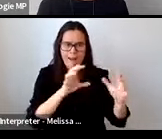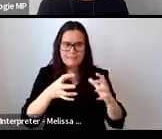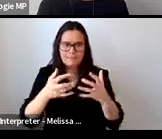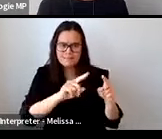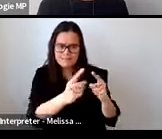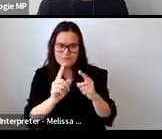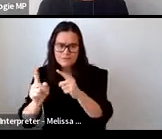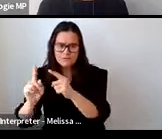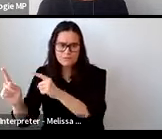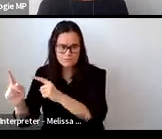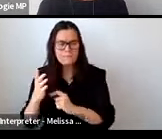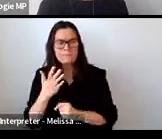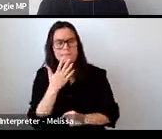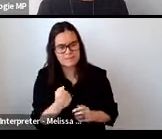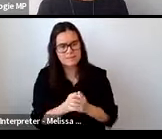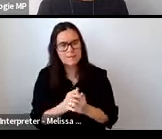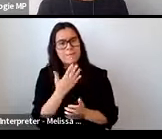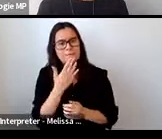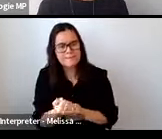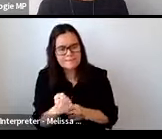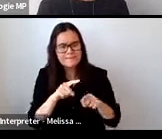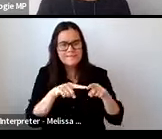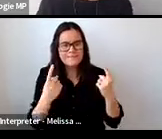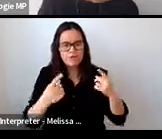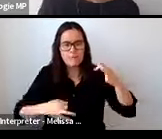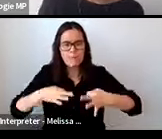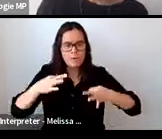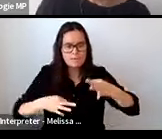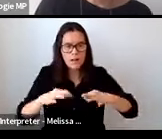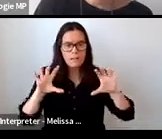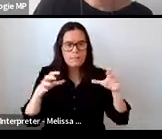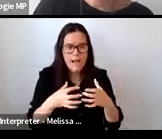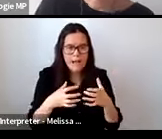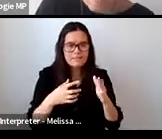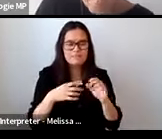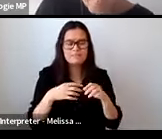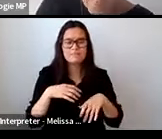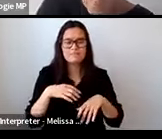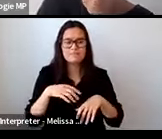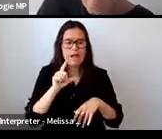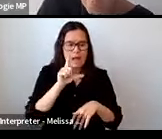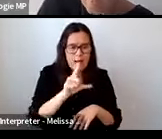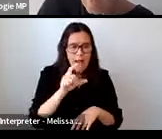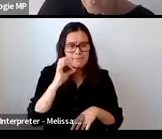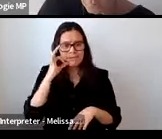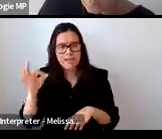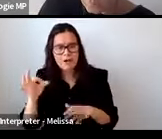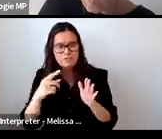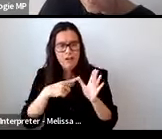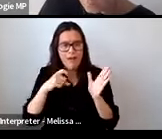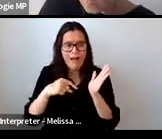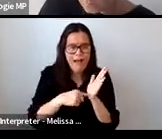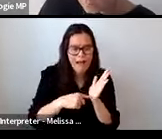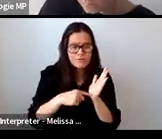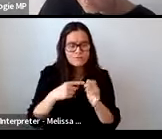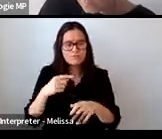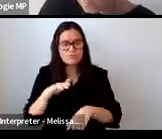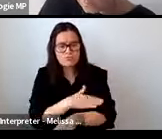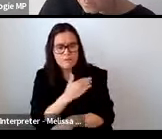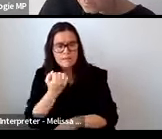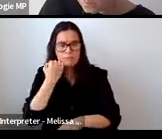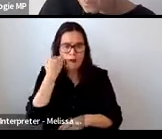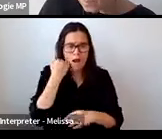for some cross-party agreement that will bring about an Accessibility